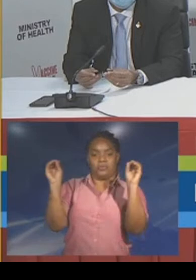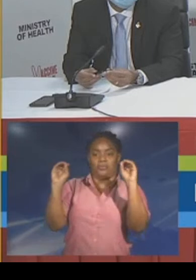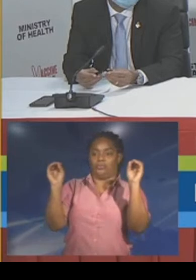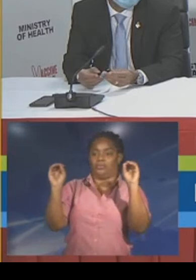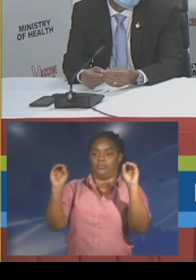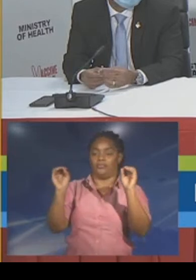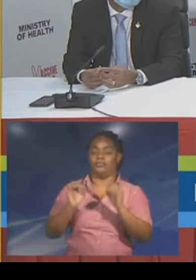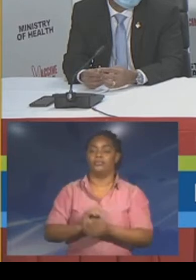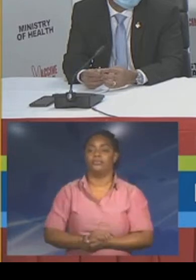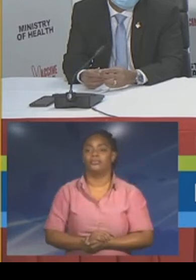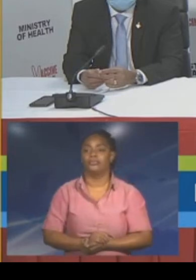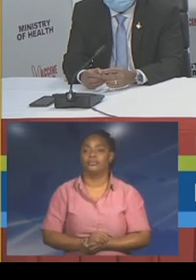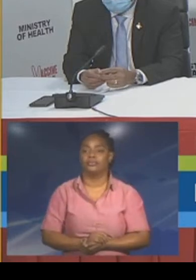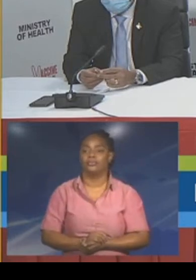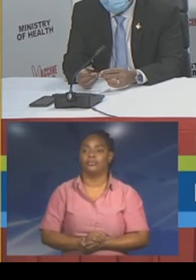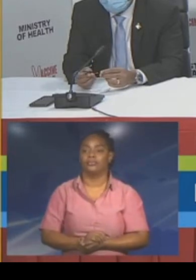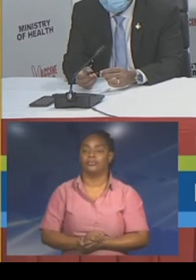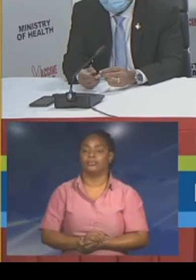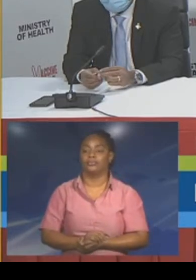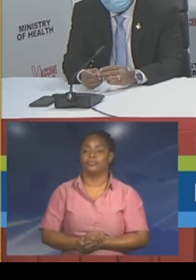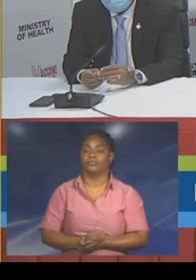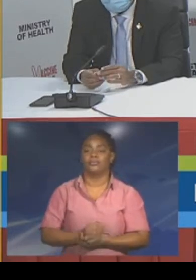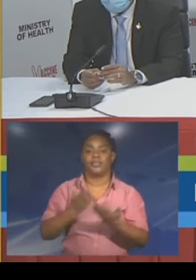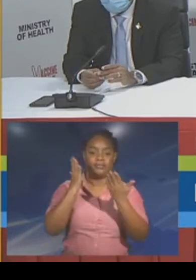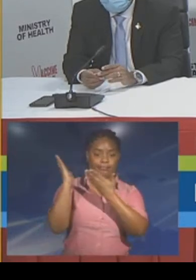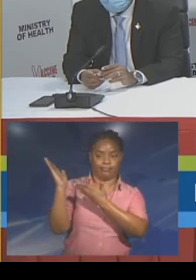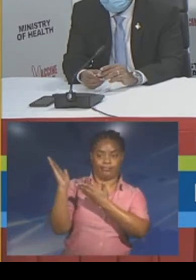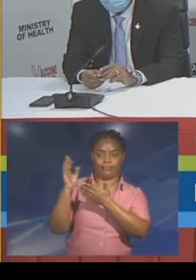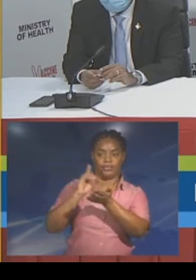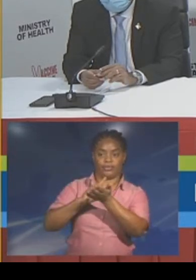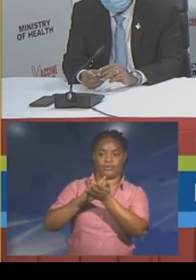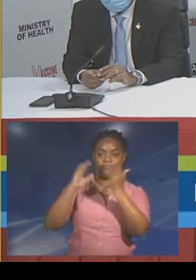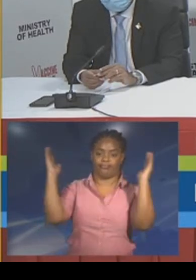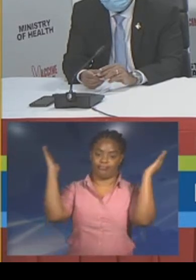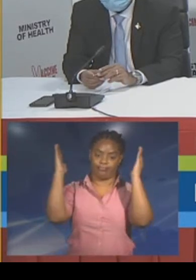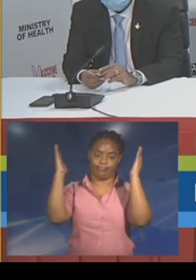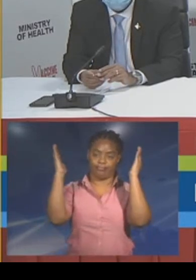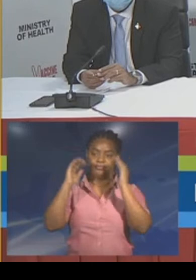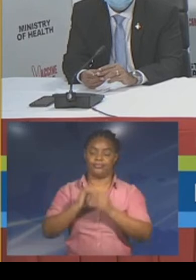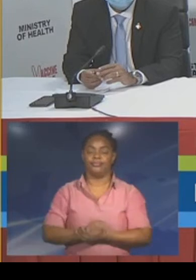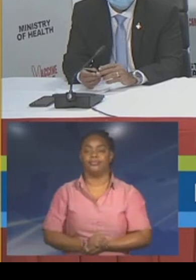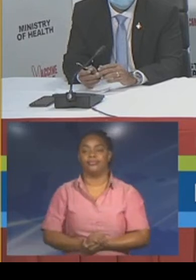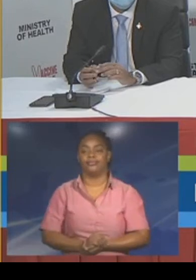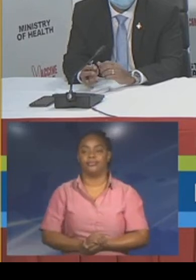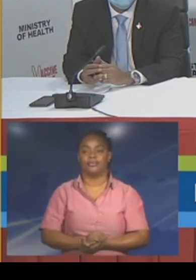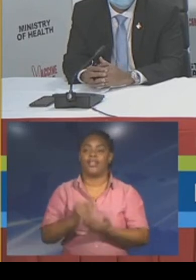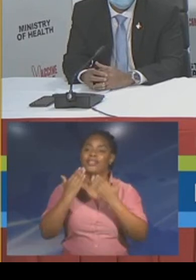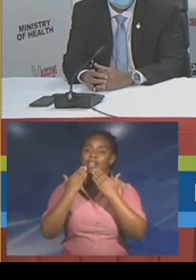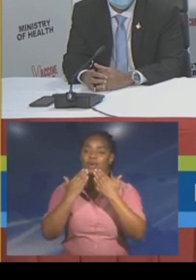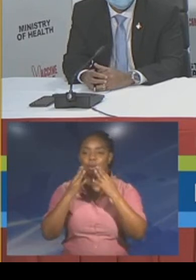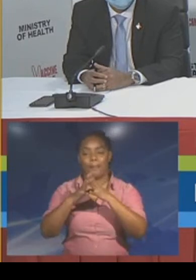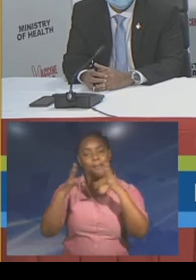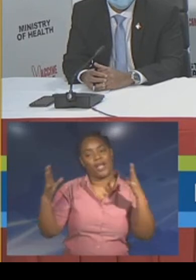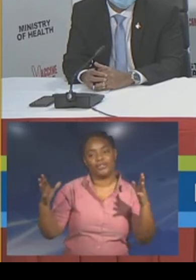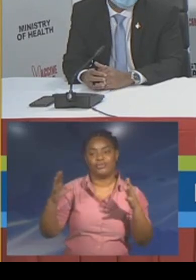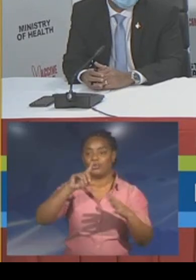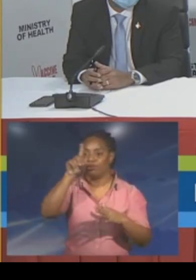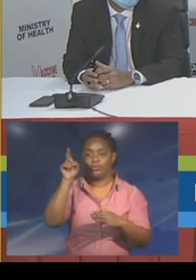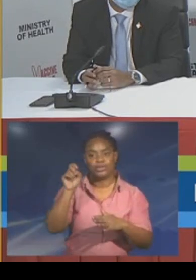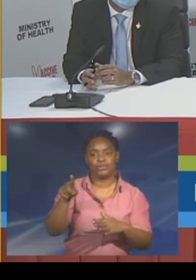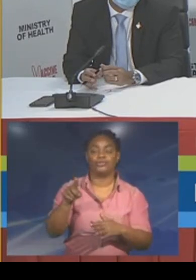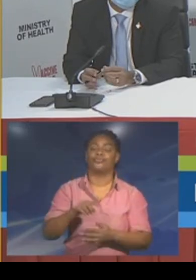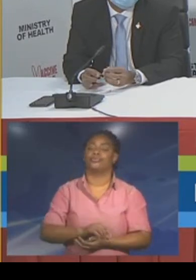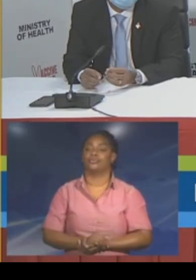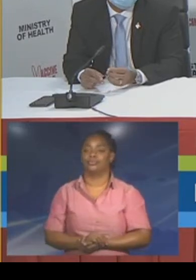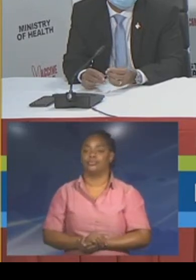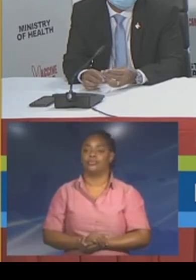that. I'll hand you over to Dr. Hines. Okay, thank you for your question, Mr. Khan. As I